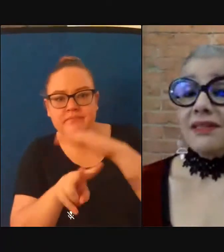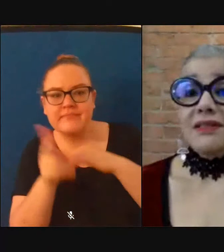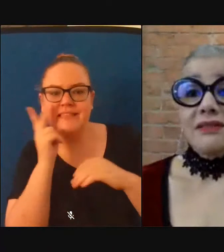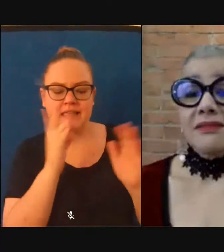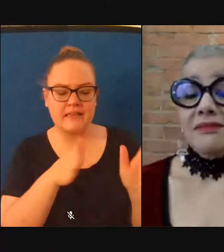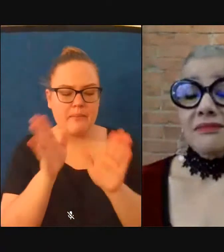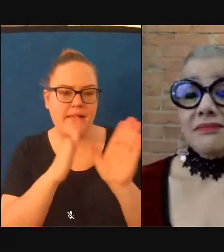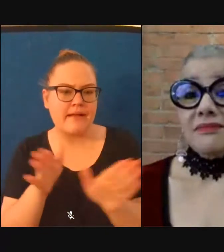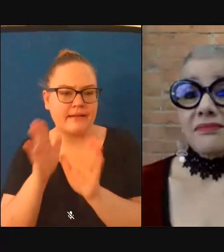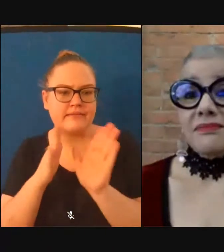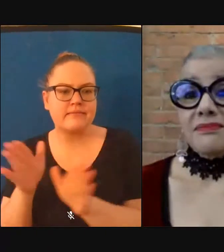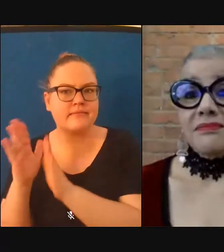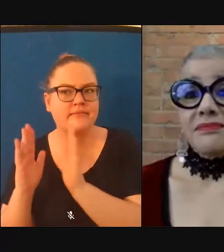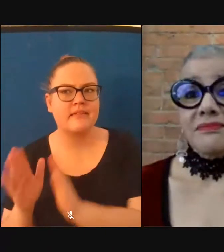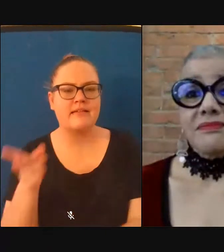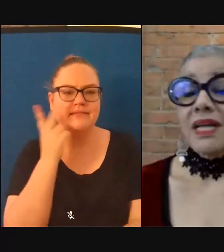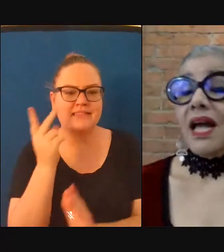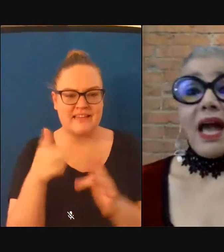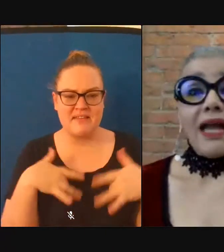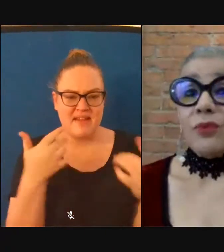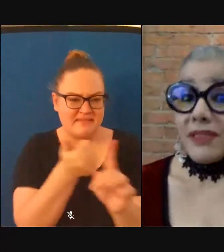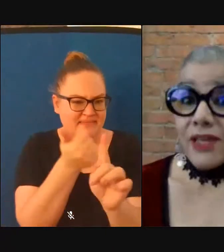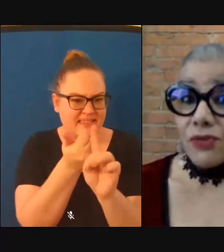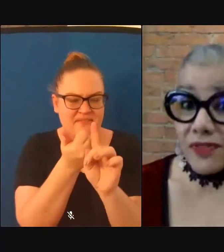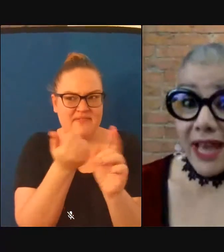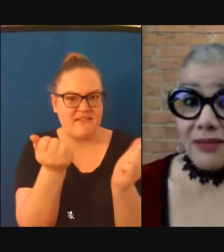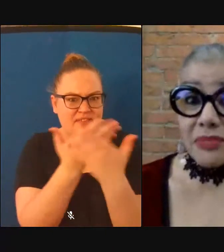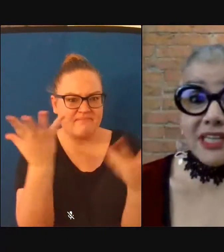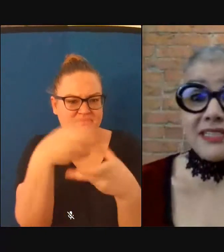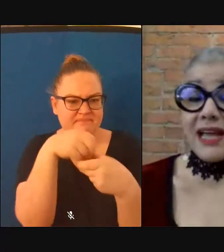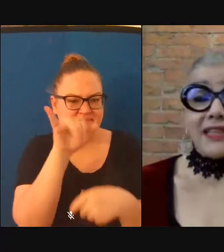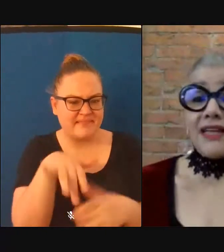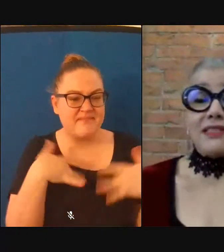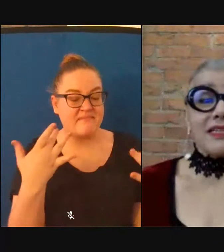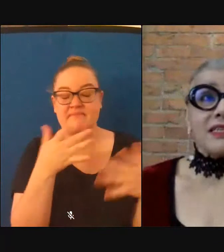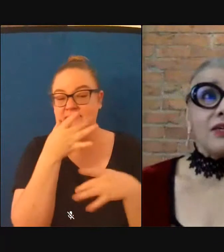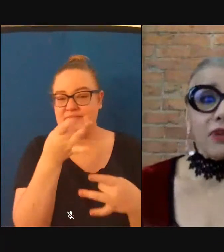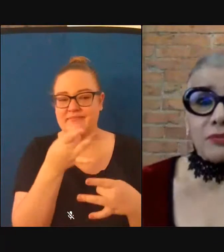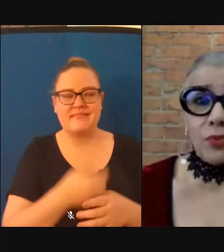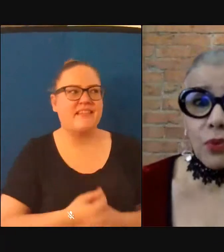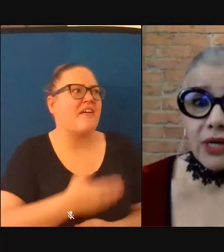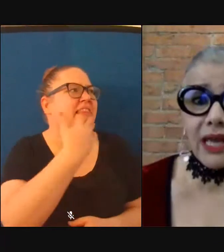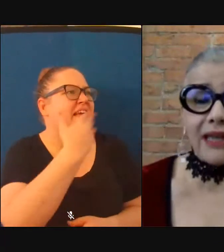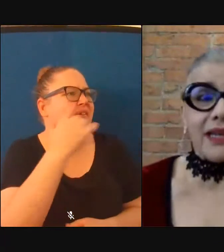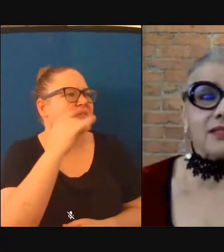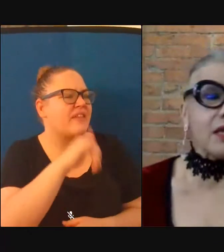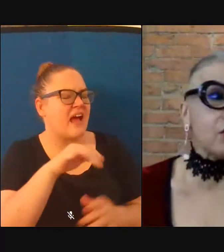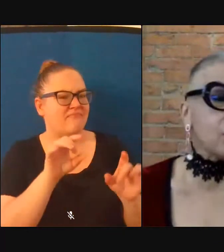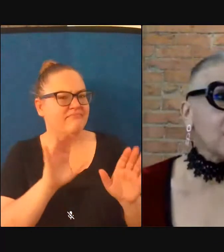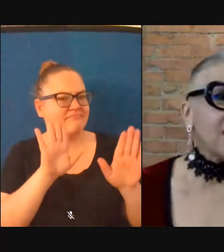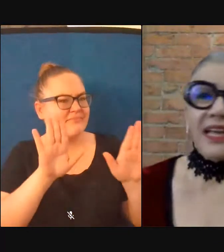and everything that entailed. And we thank you for that, because that's incredible work, and